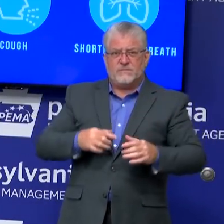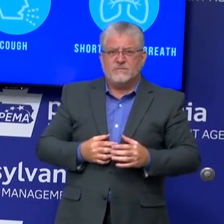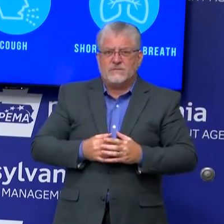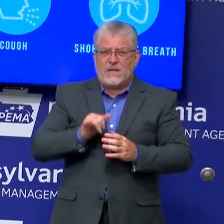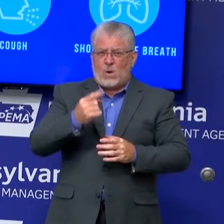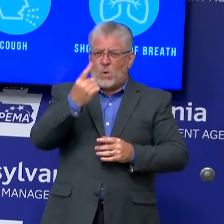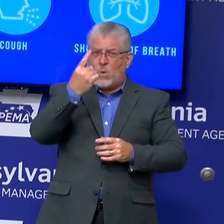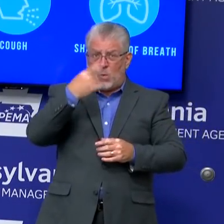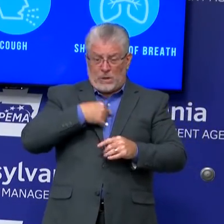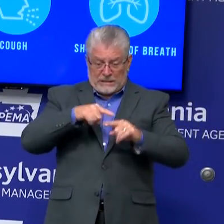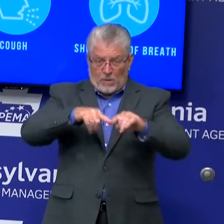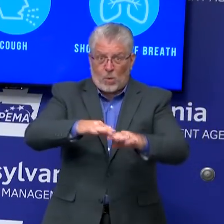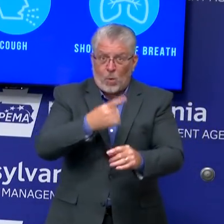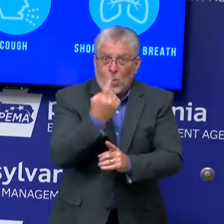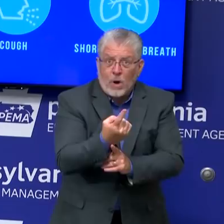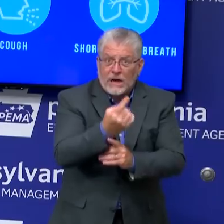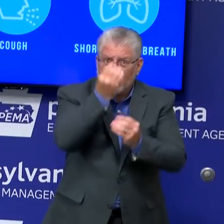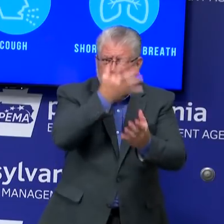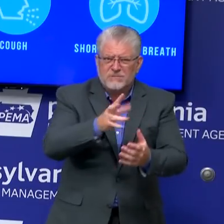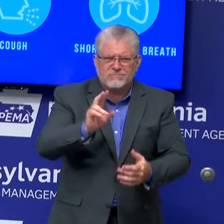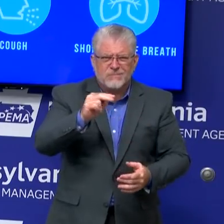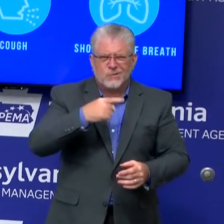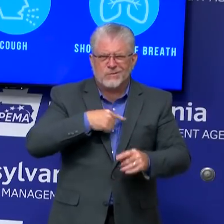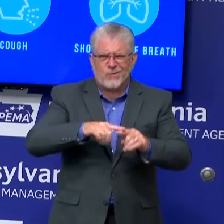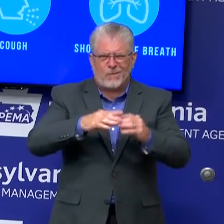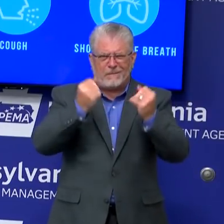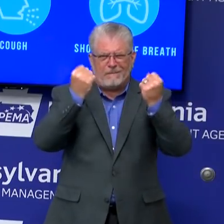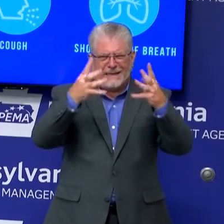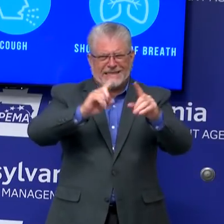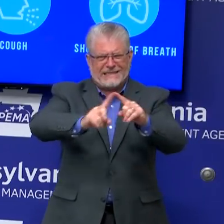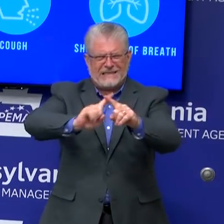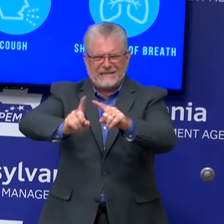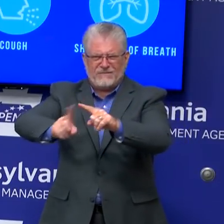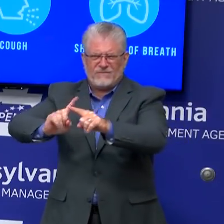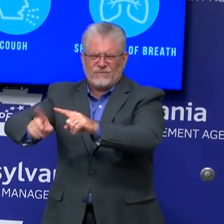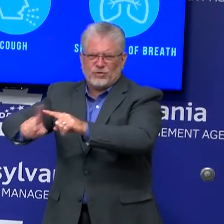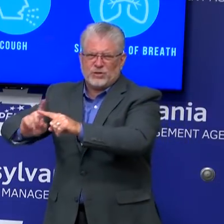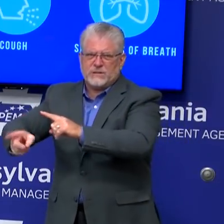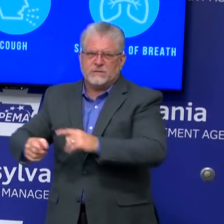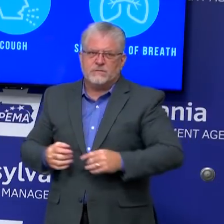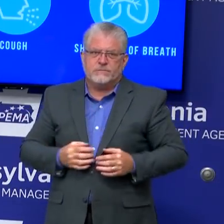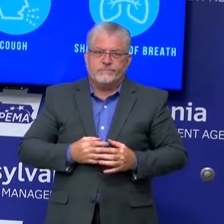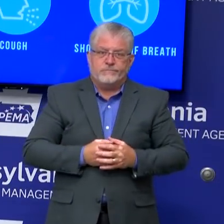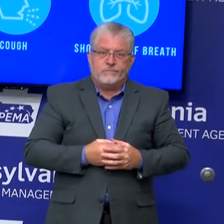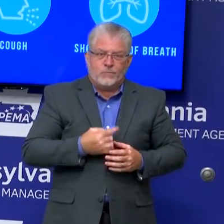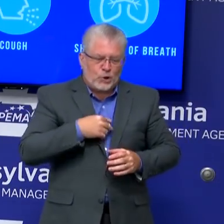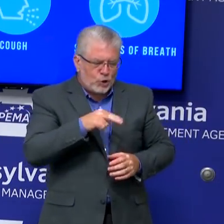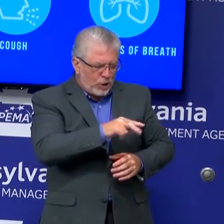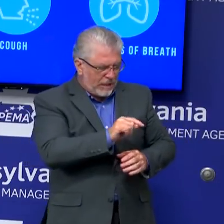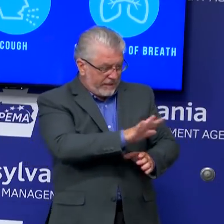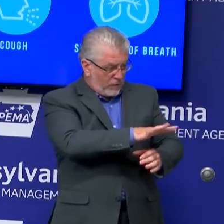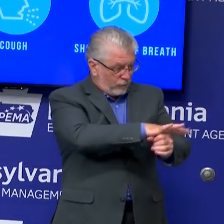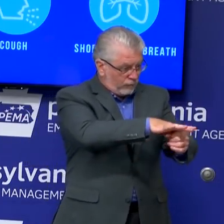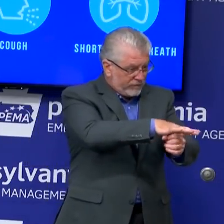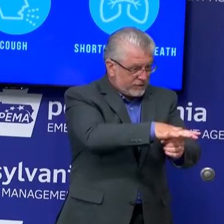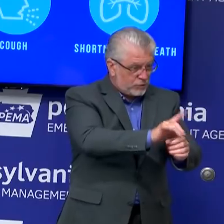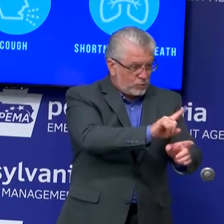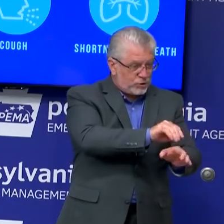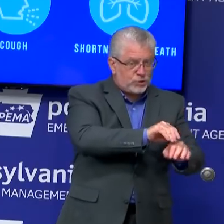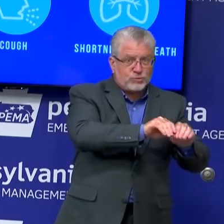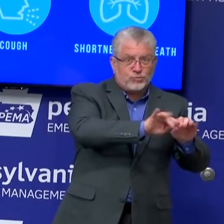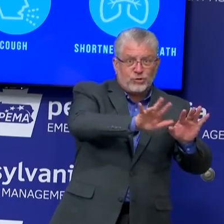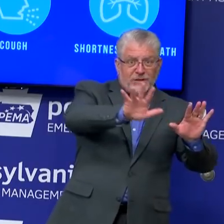that assessment, but we see it through neighboring regions. We see it in multiple counties sharing the